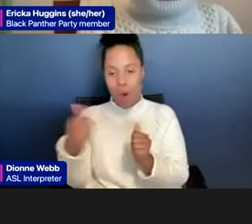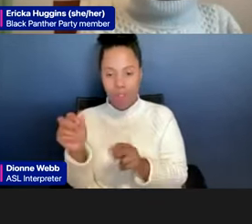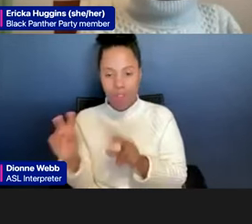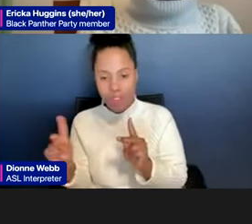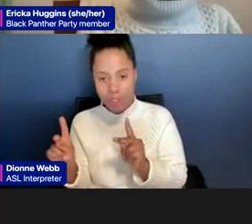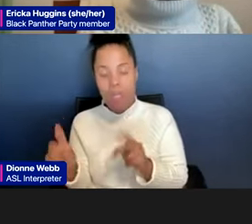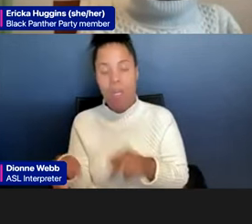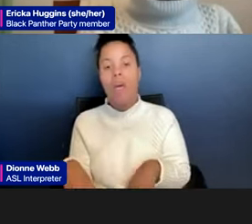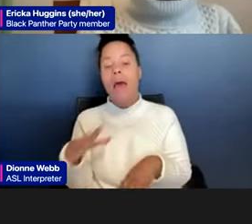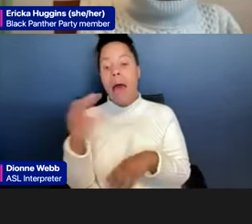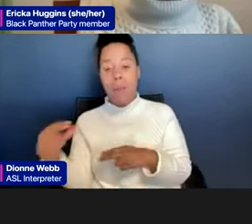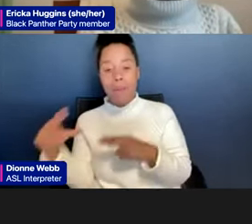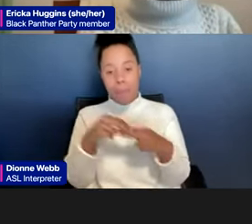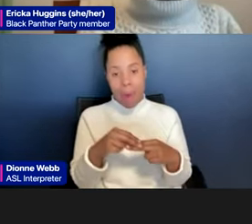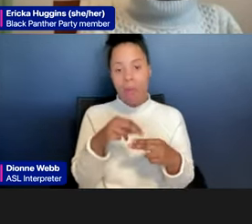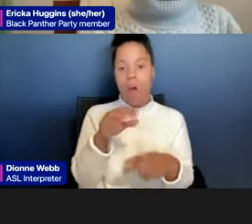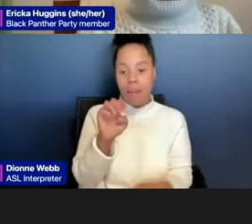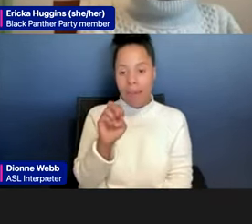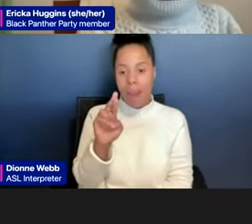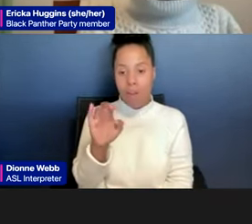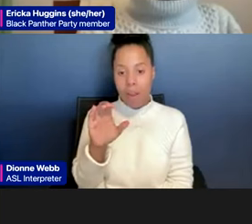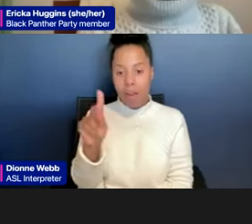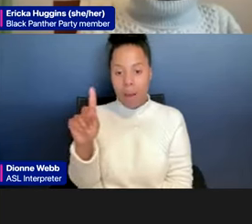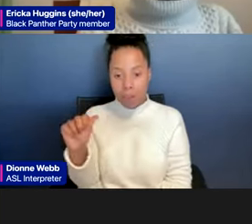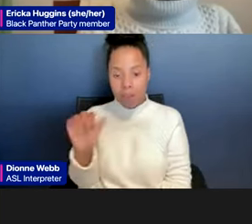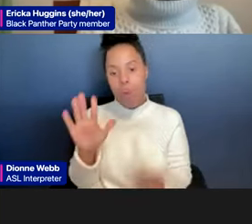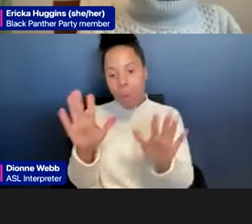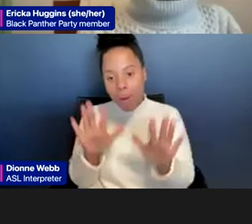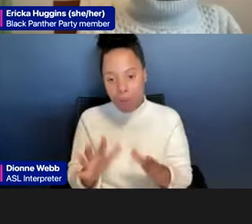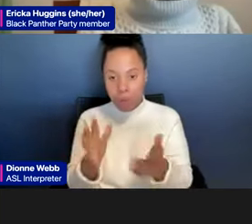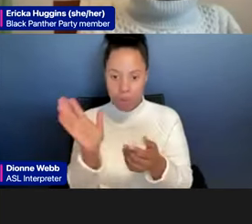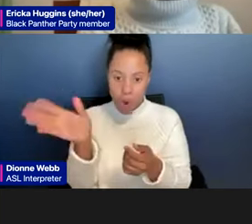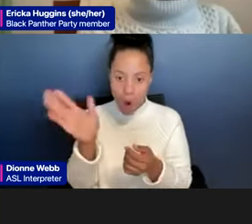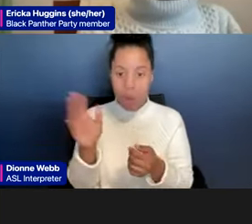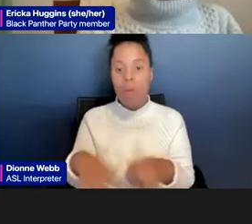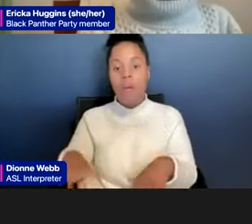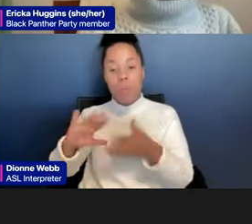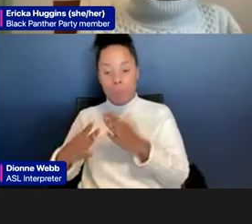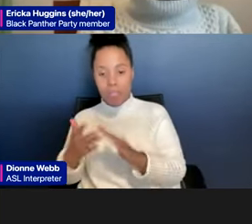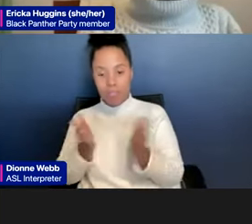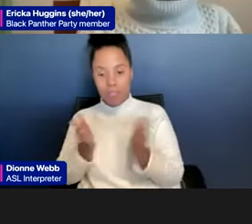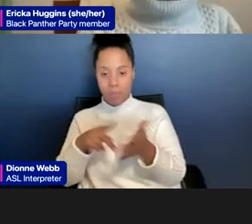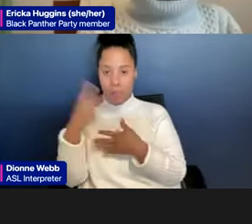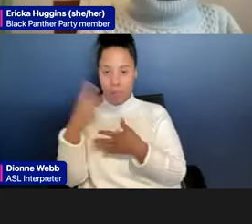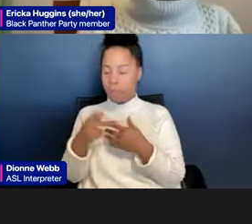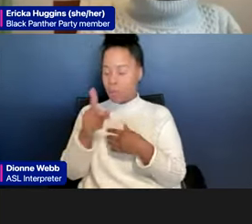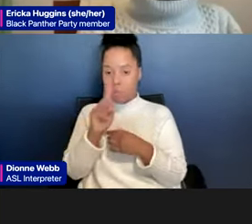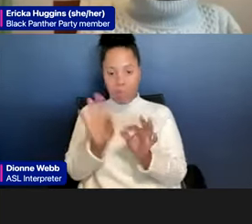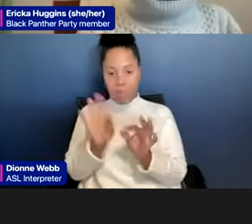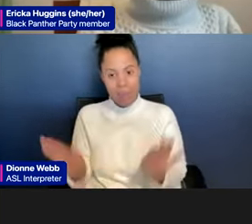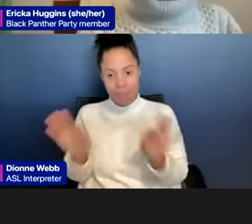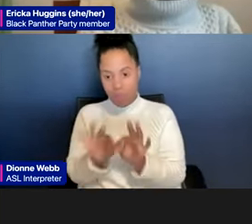piggybacking on Ericka's wonderful talk, the community service programs were essential to this, right? Because people, you